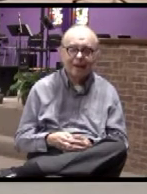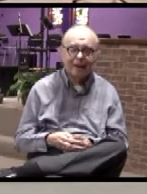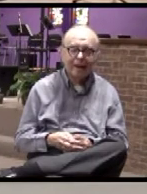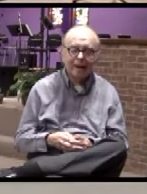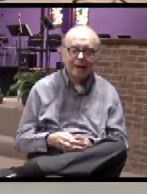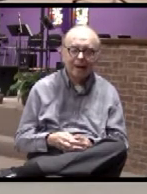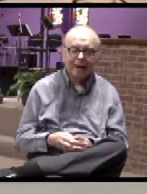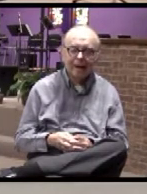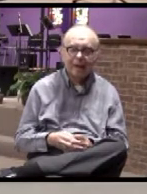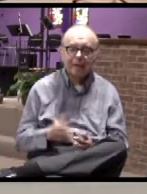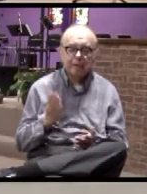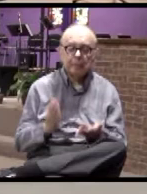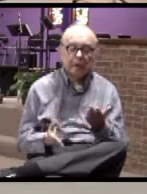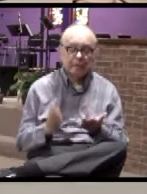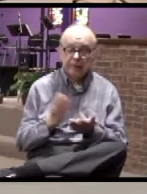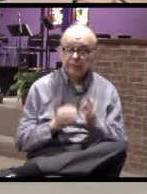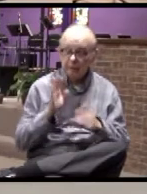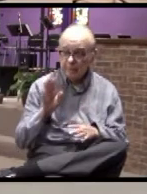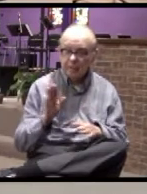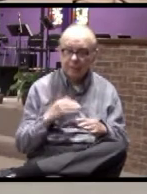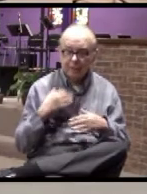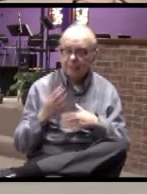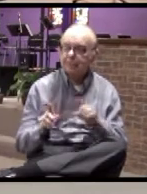And there's probably some in yours too.